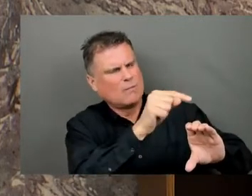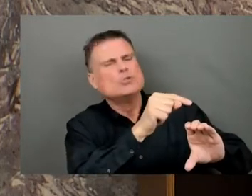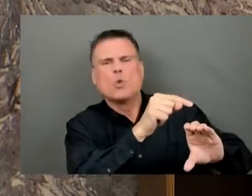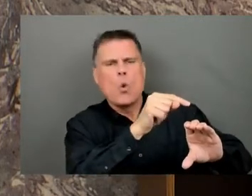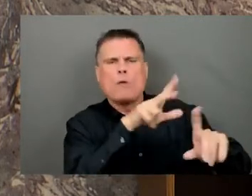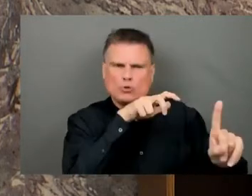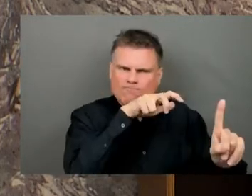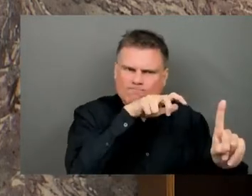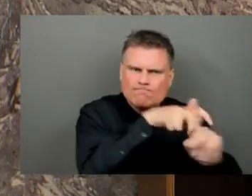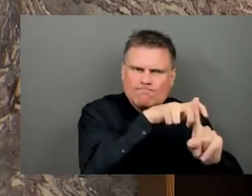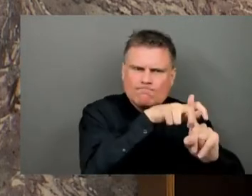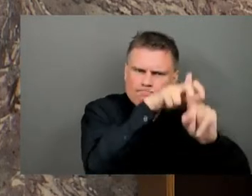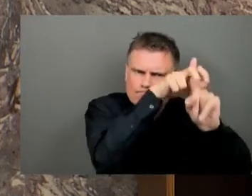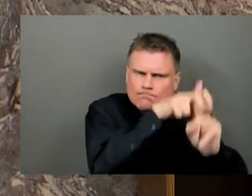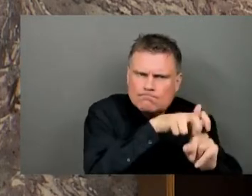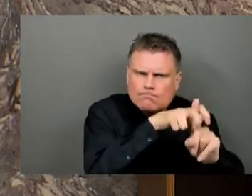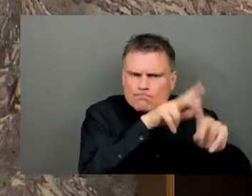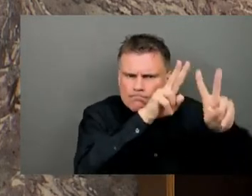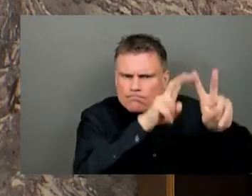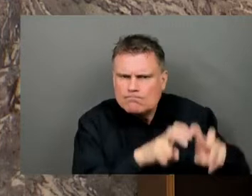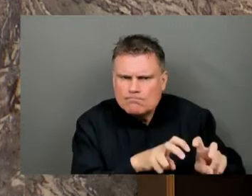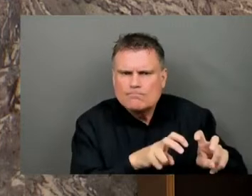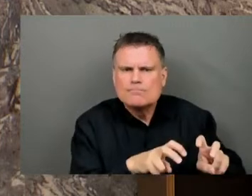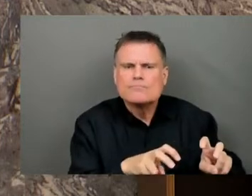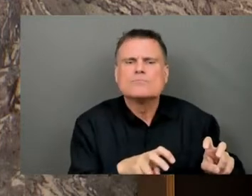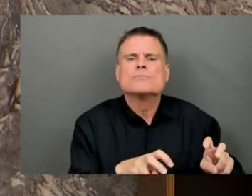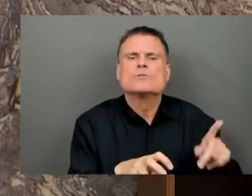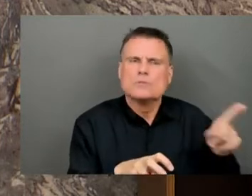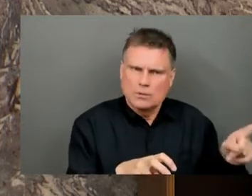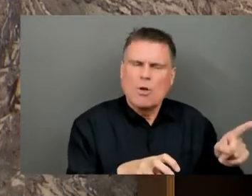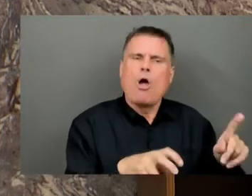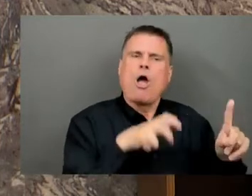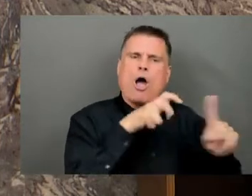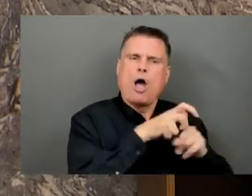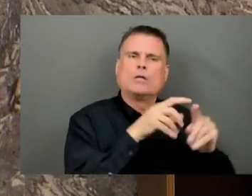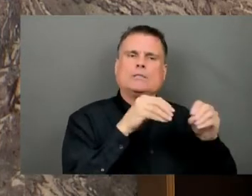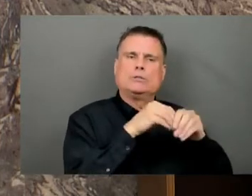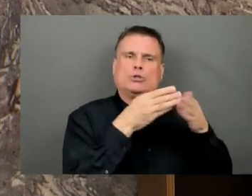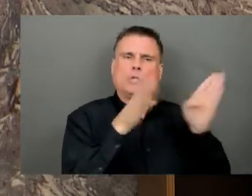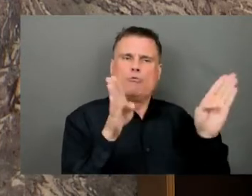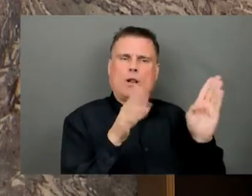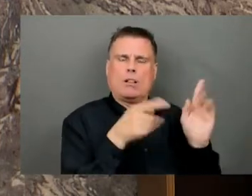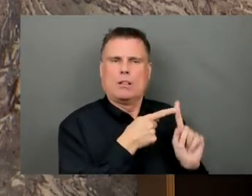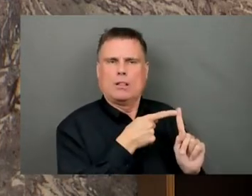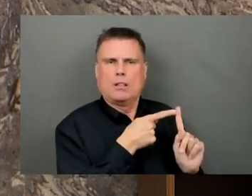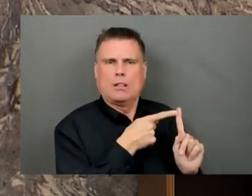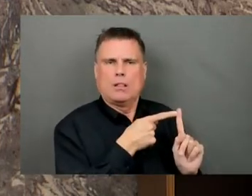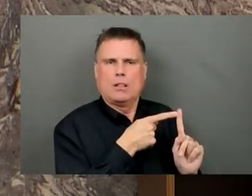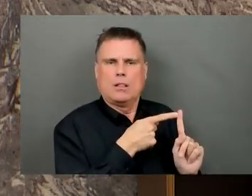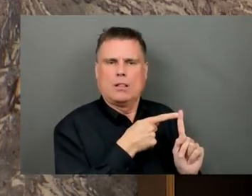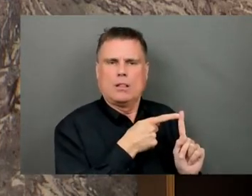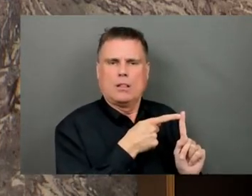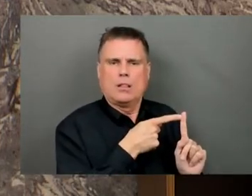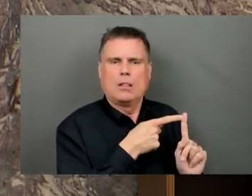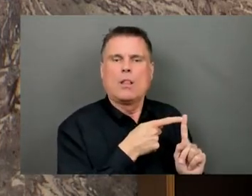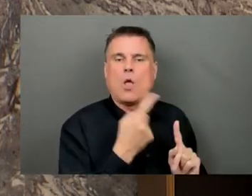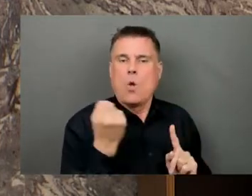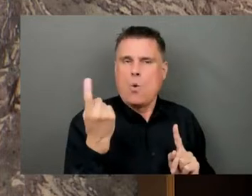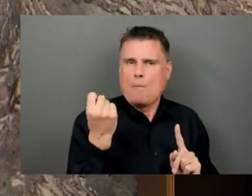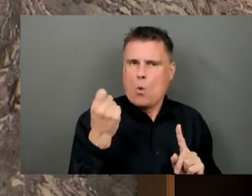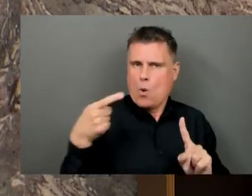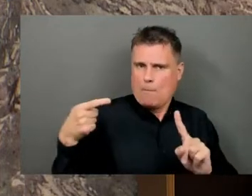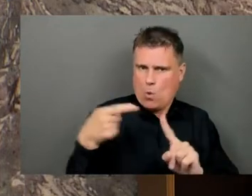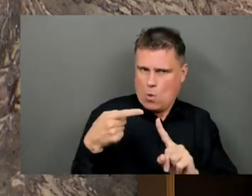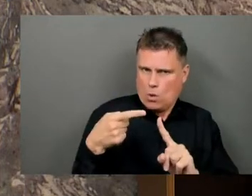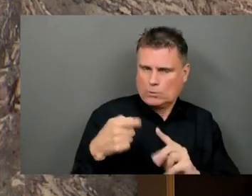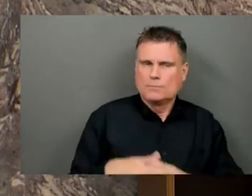members have the opportunity to do the right thing. And I would point out one final piece so as not to forget to enter this into